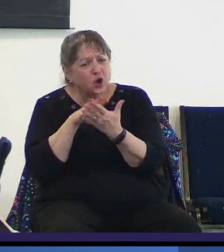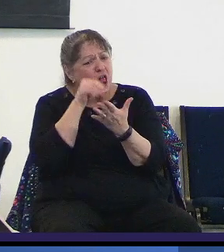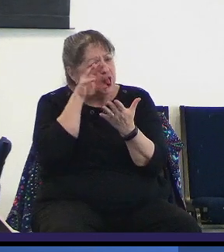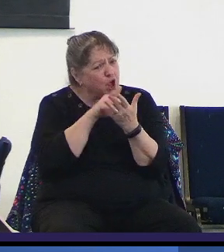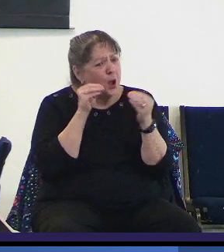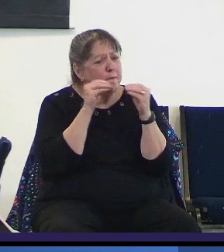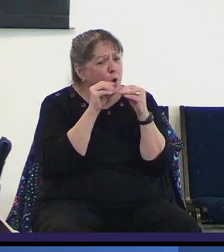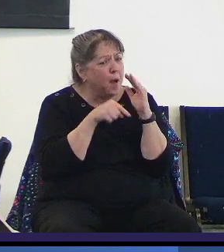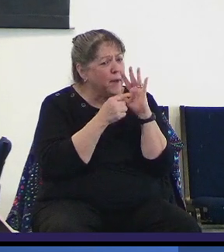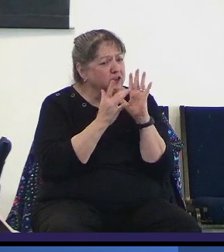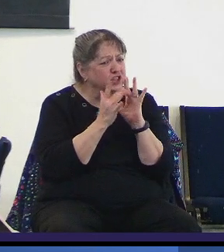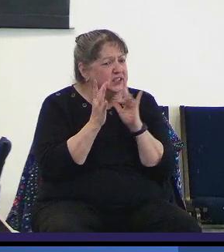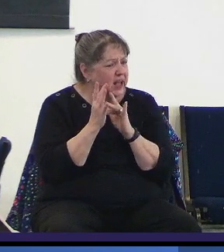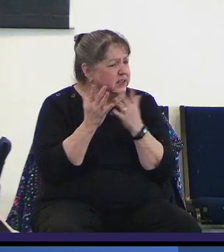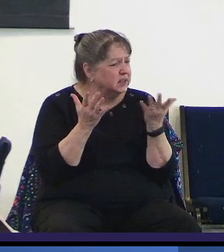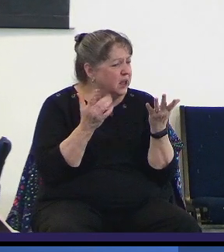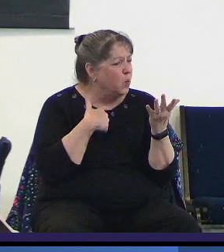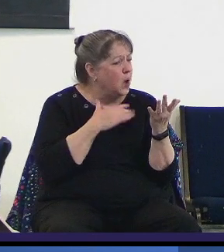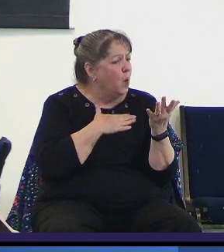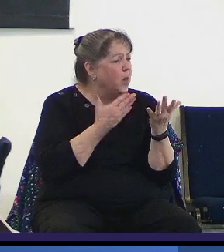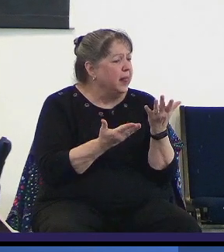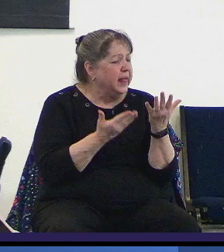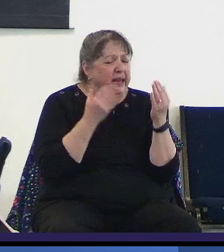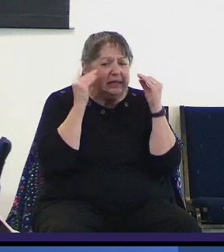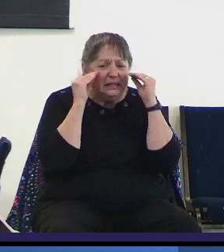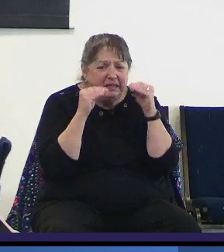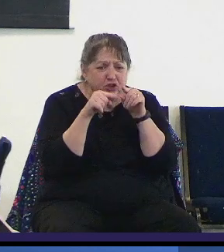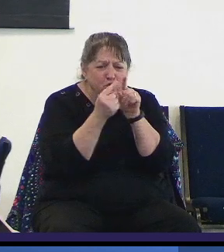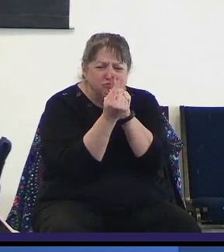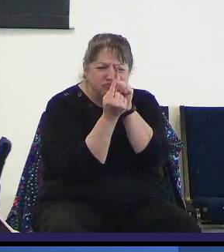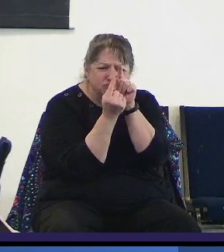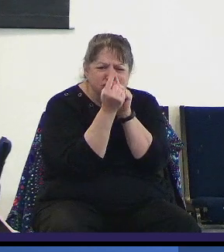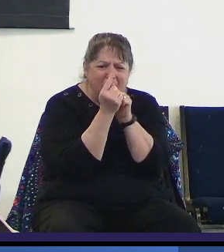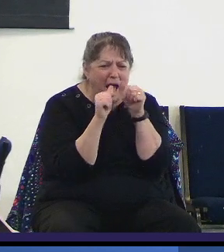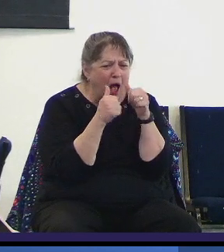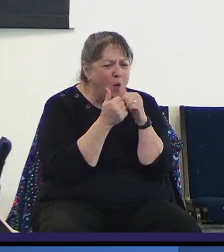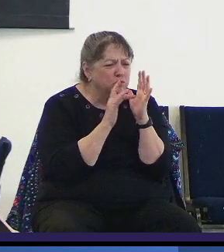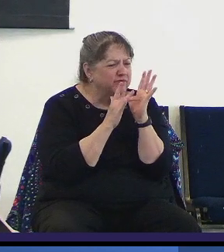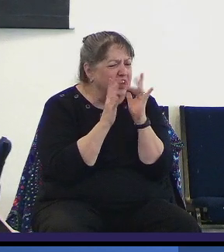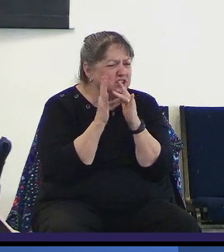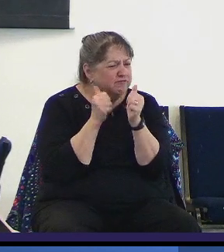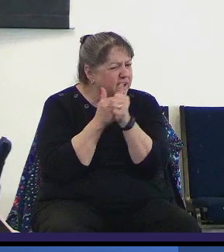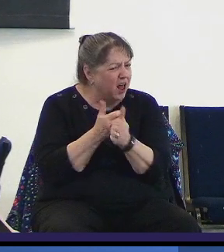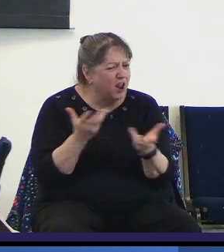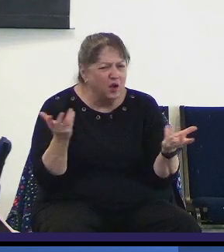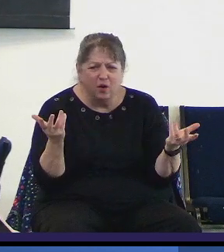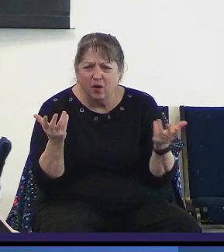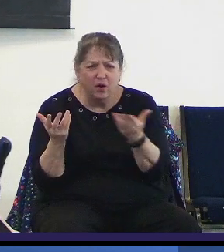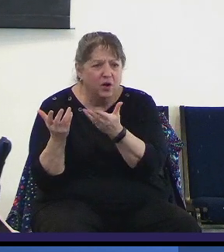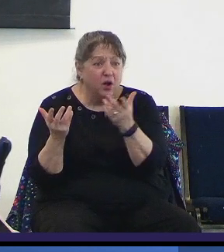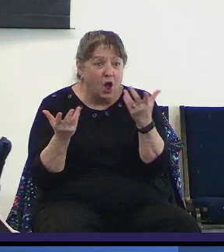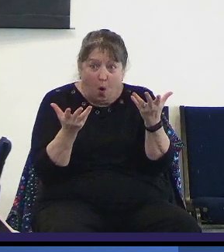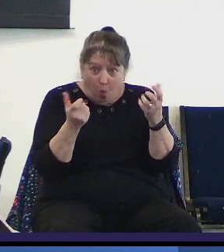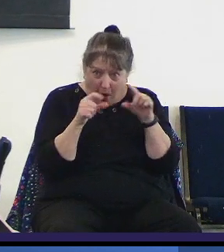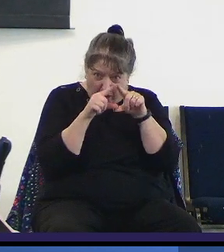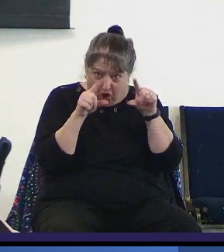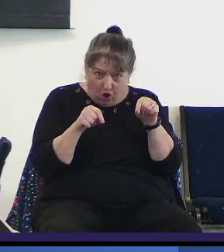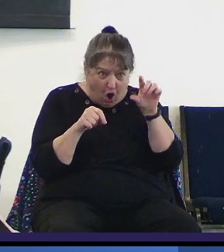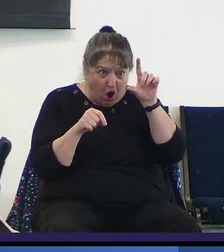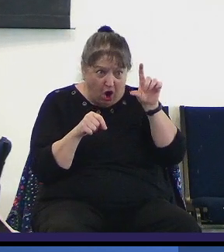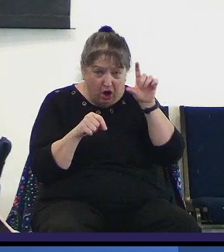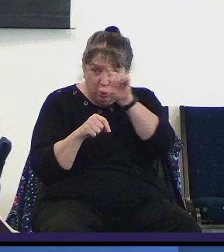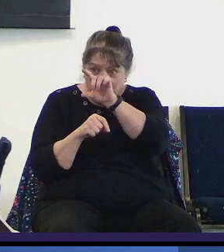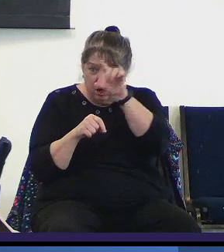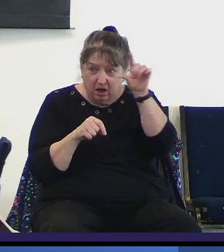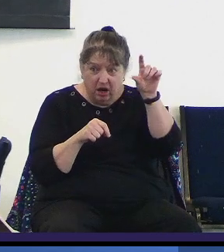have someone there to pray with you or to teach you about Jesus. He is the hope of our world. So if anyone wants some of these, I've got packets of 5.